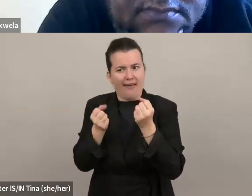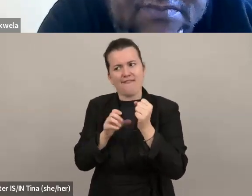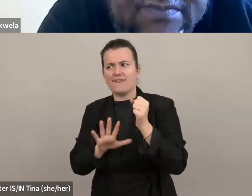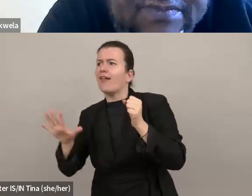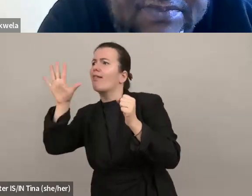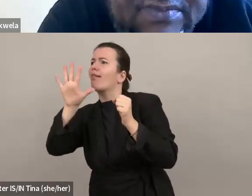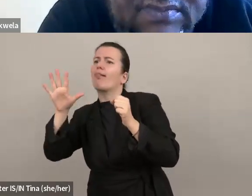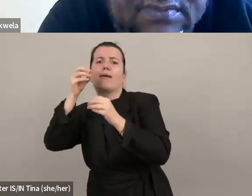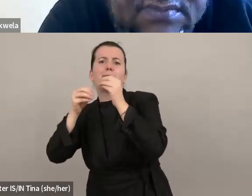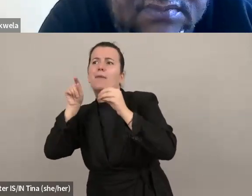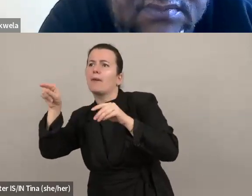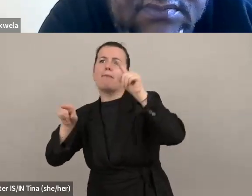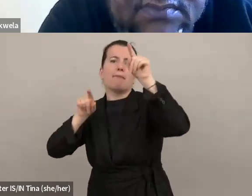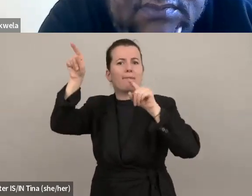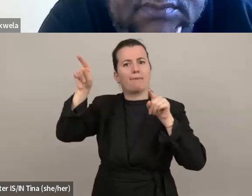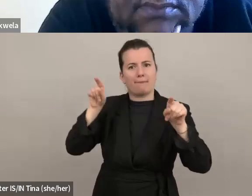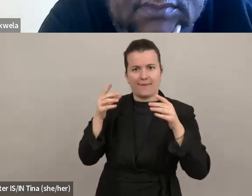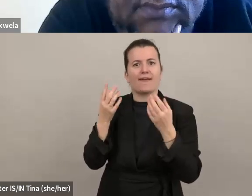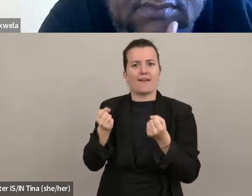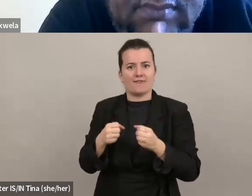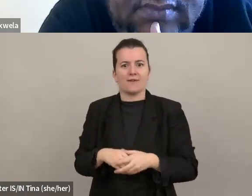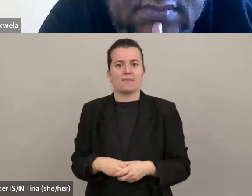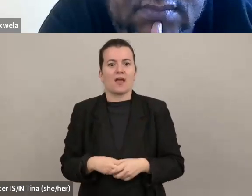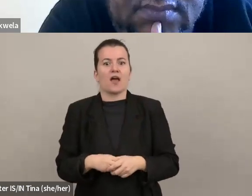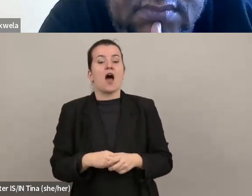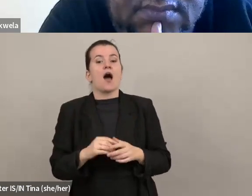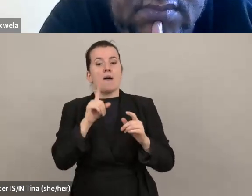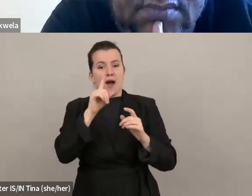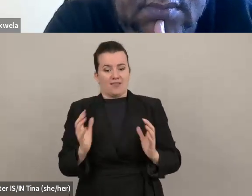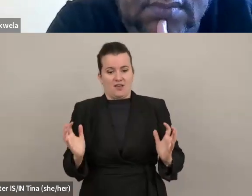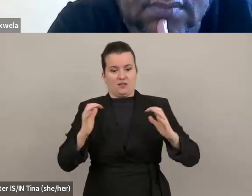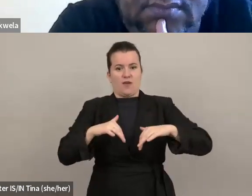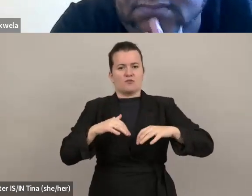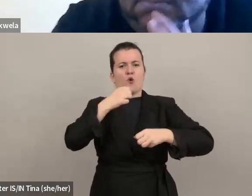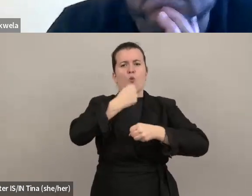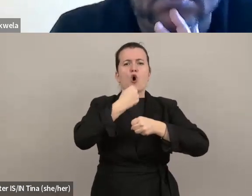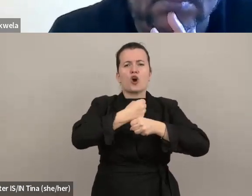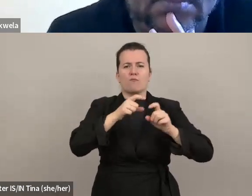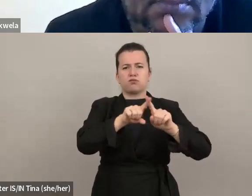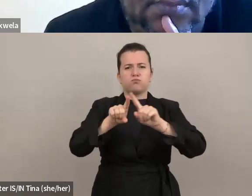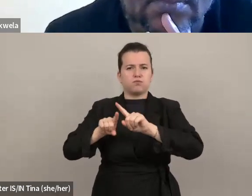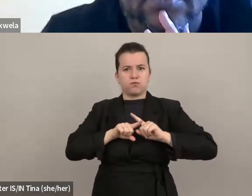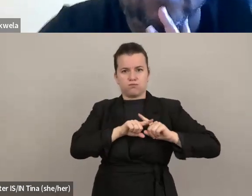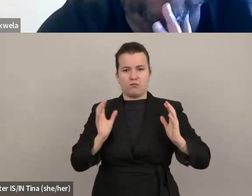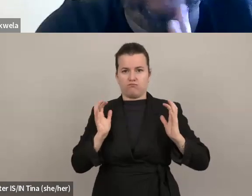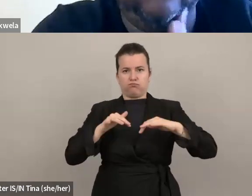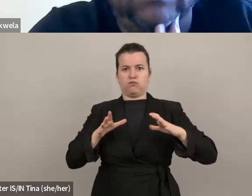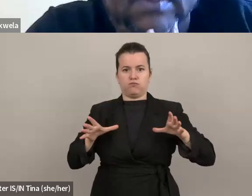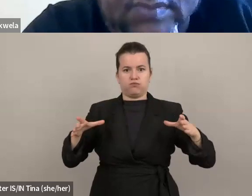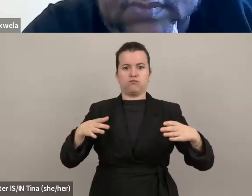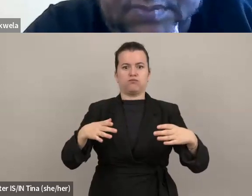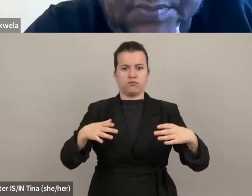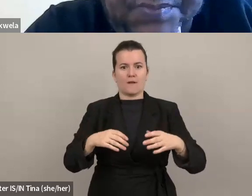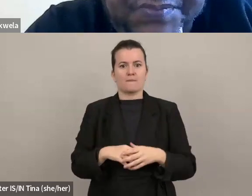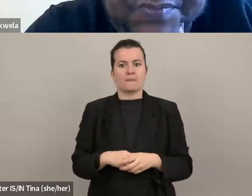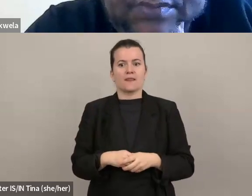some areas, co-working spaces are like a little bit even less though,